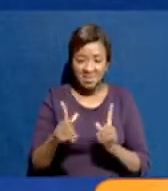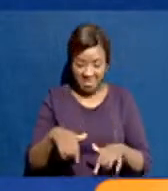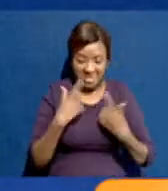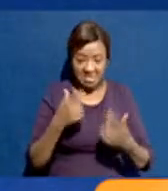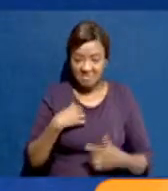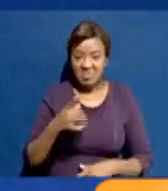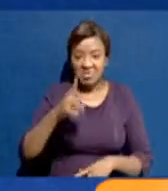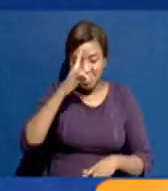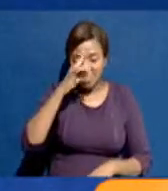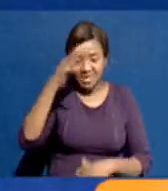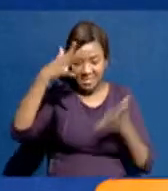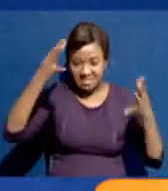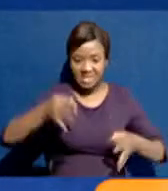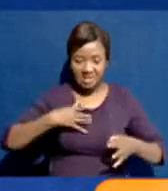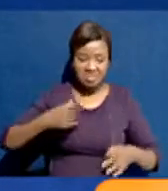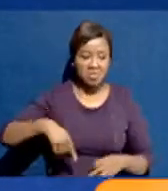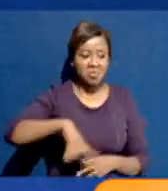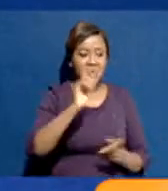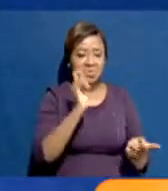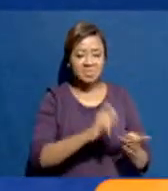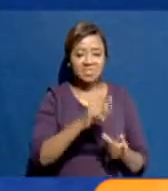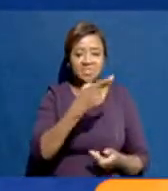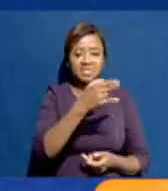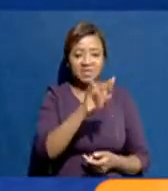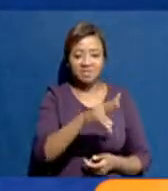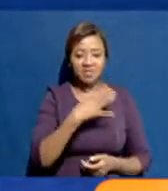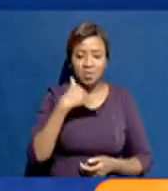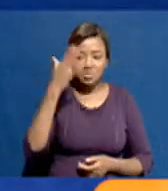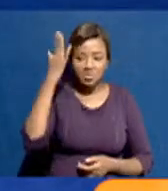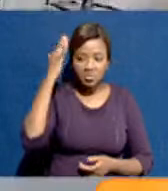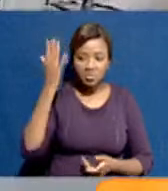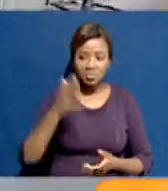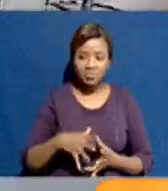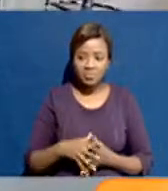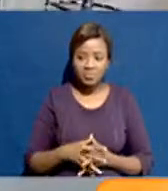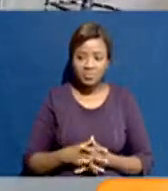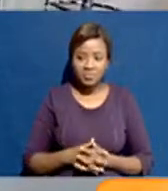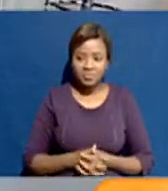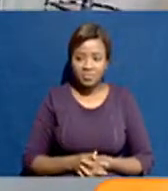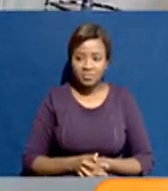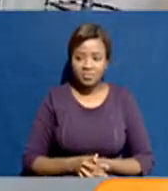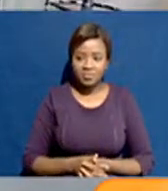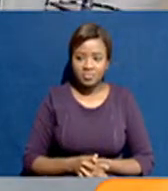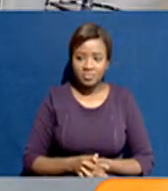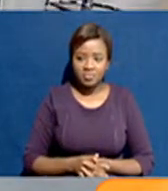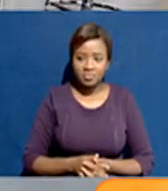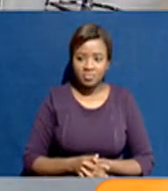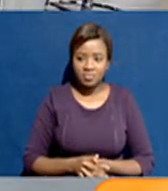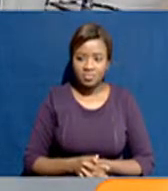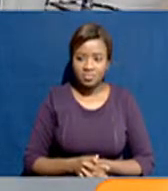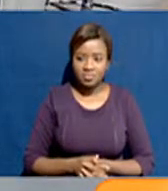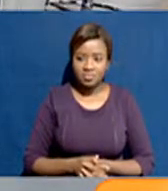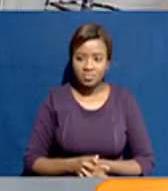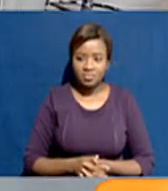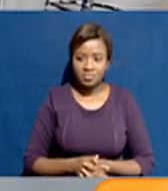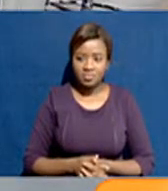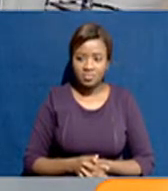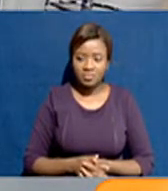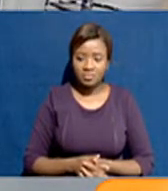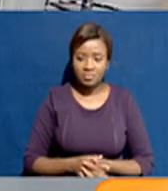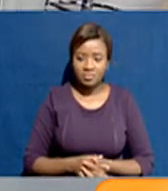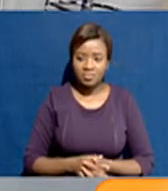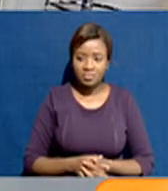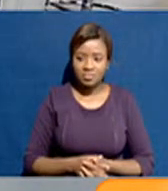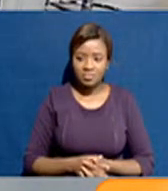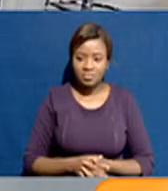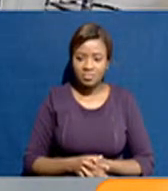and decide to look for the virus in my system. Nah. So how did it all happen for you? Was it an advocacy group? No. Did you see something